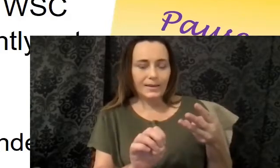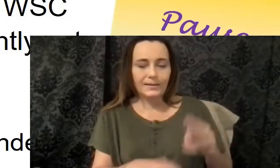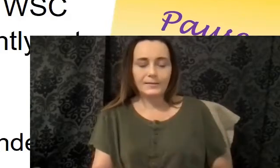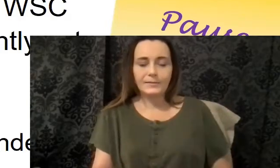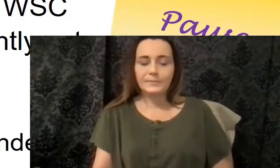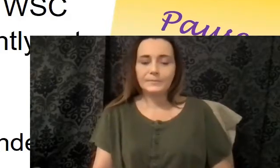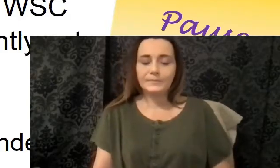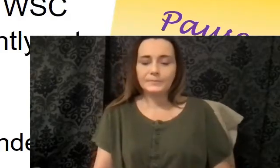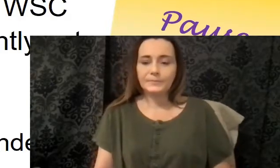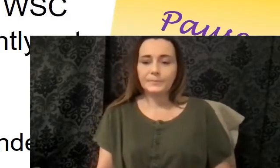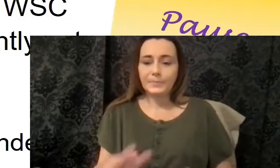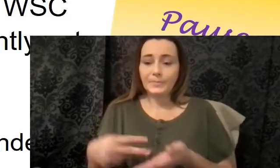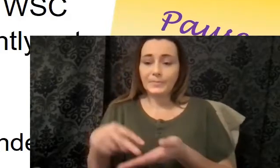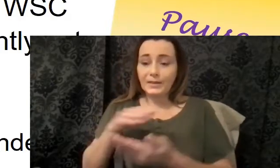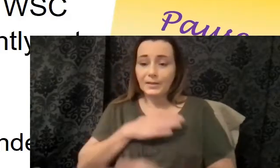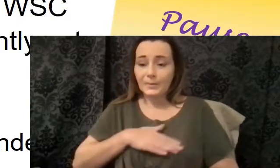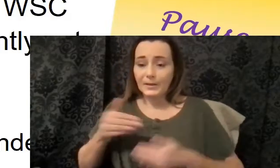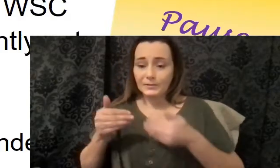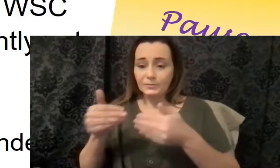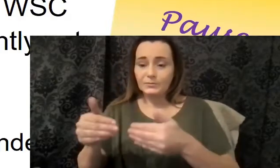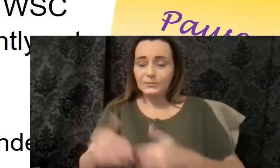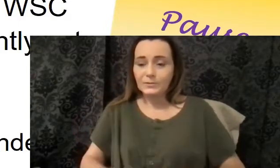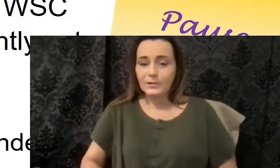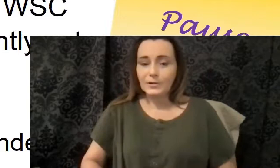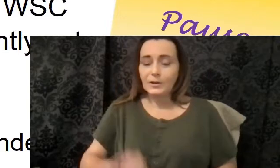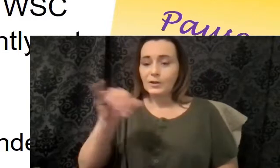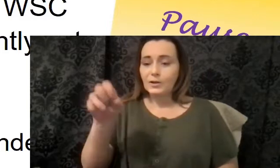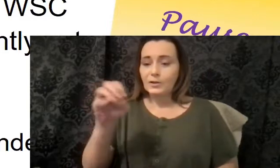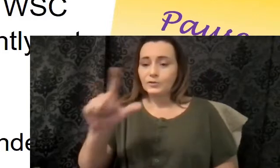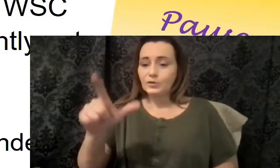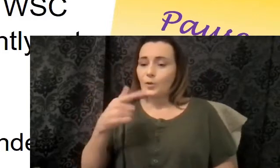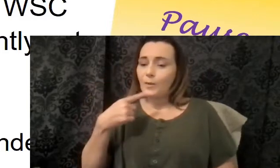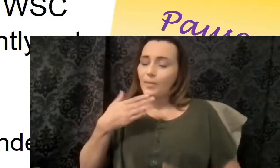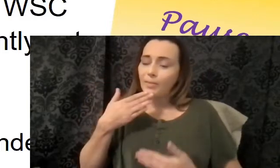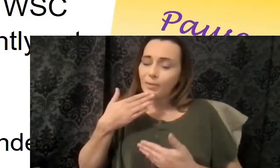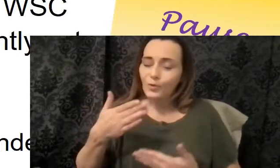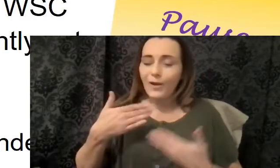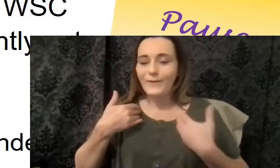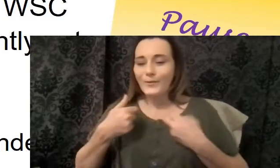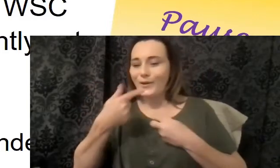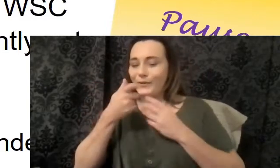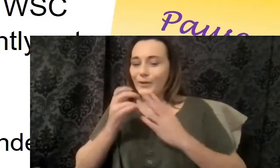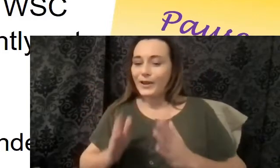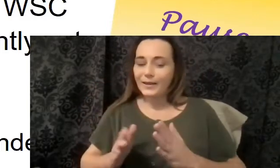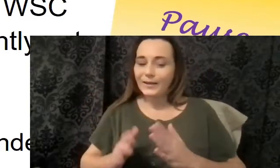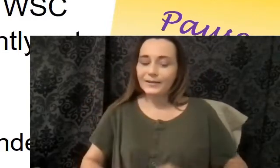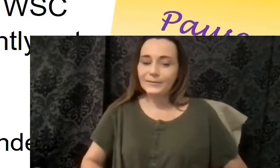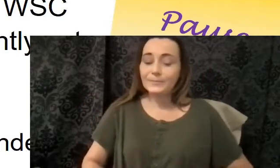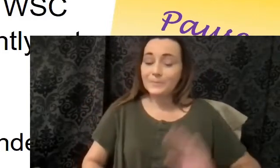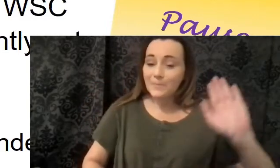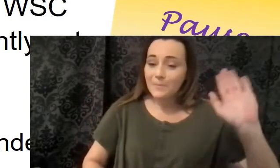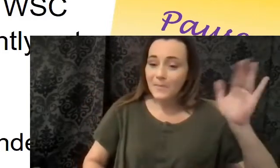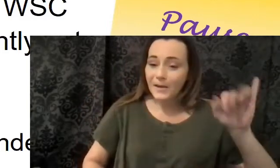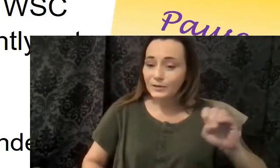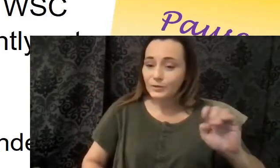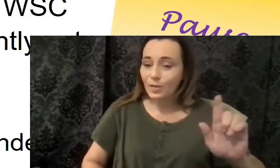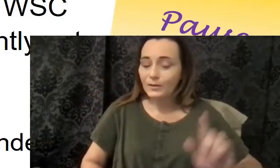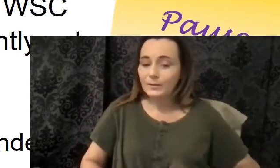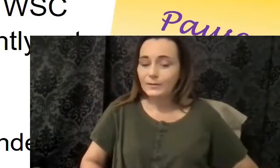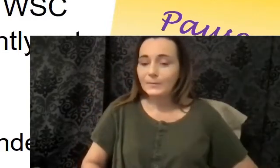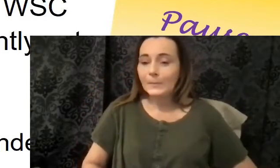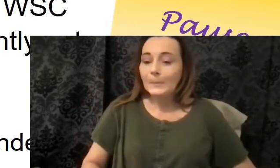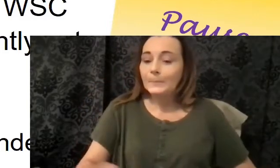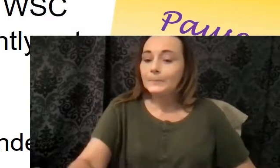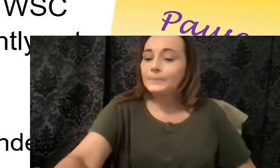Go ahead, stand up, please. I'm Joel, I'm a grateful recovering addict. Hey, Joe. And the RD